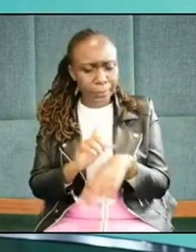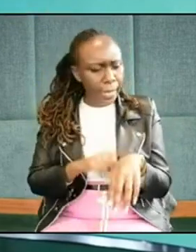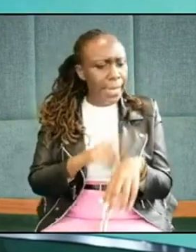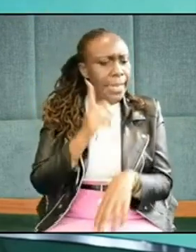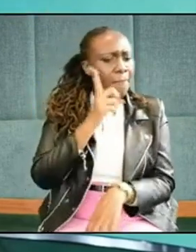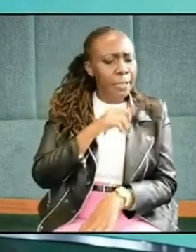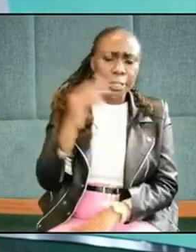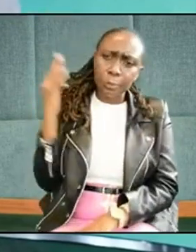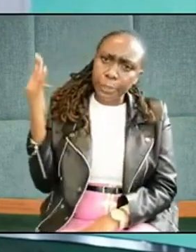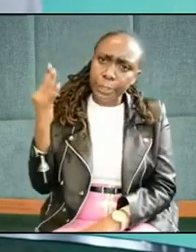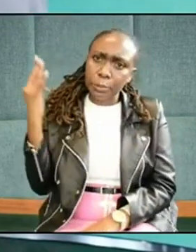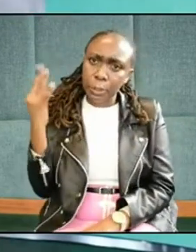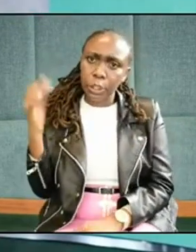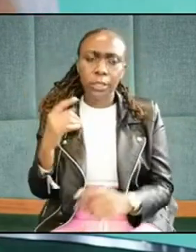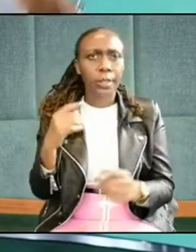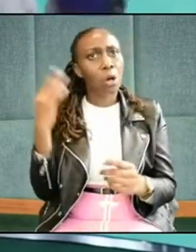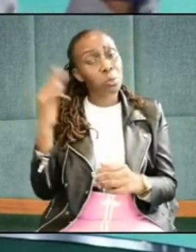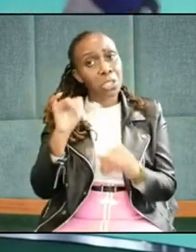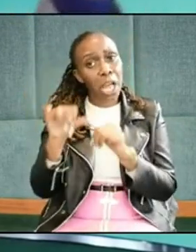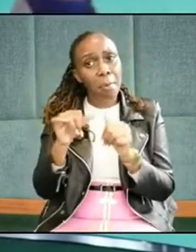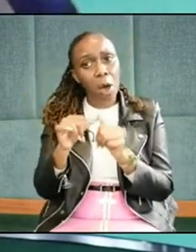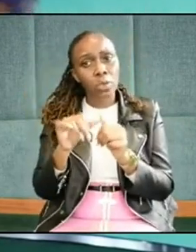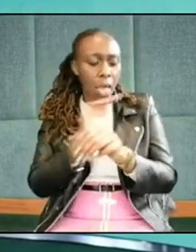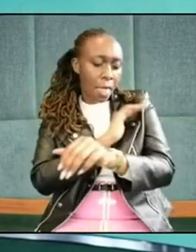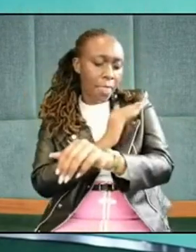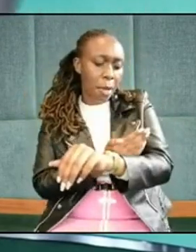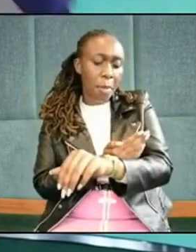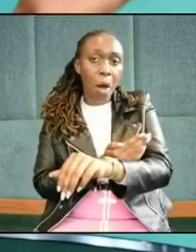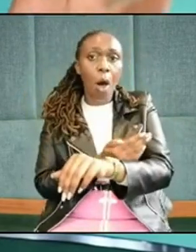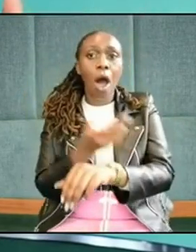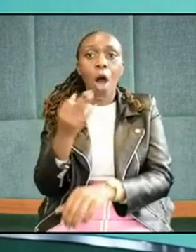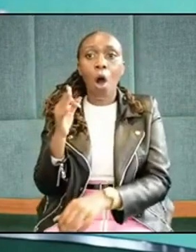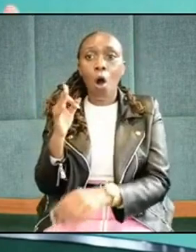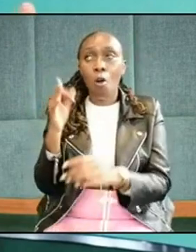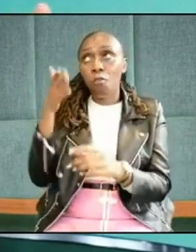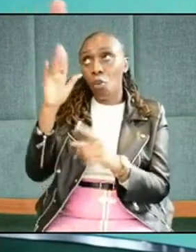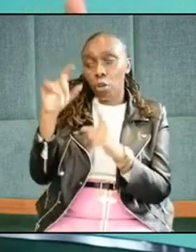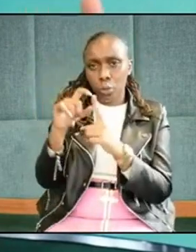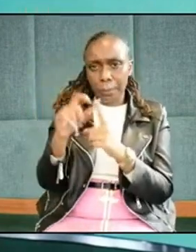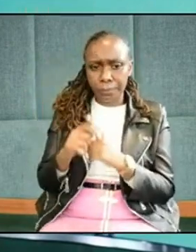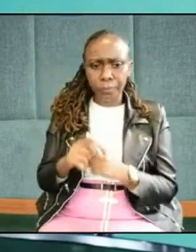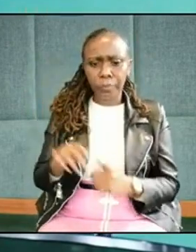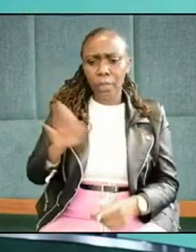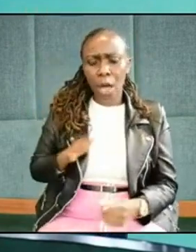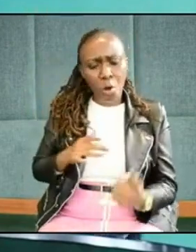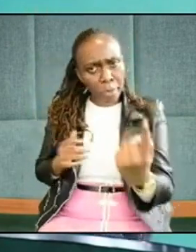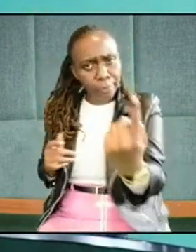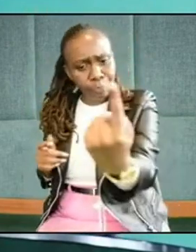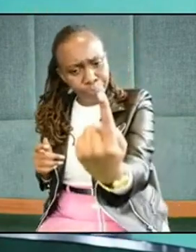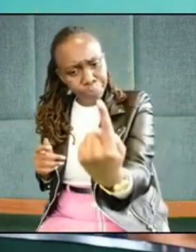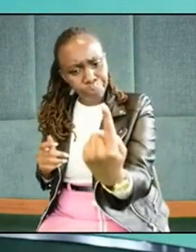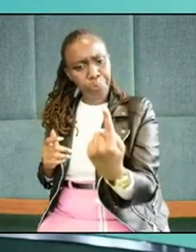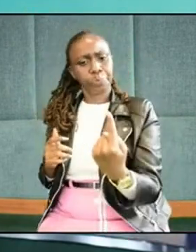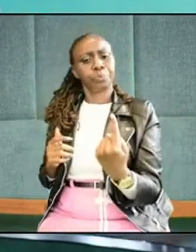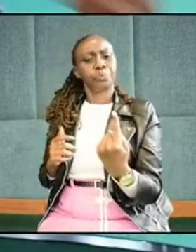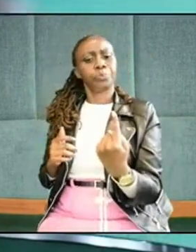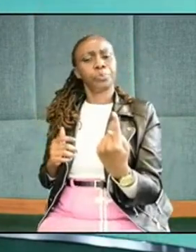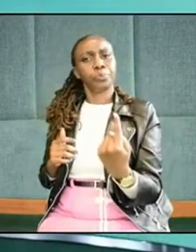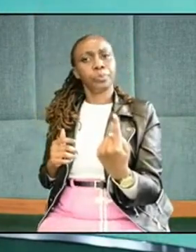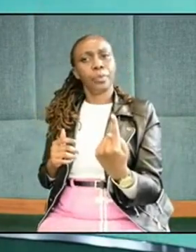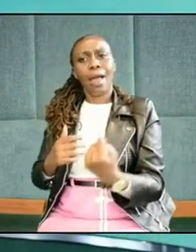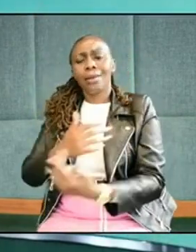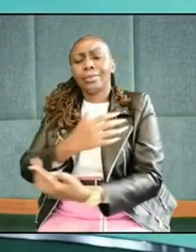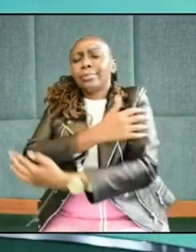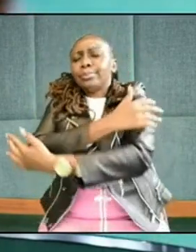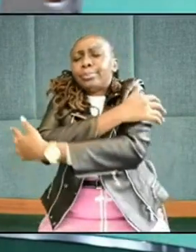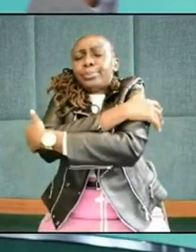the power of the word, a lady came, I'd never seen her in my life, and she came to the back and